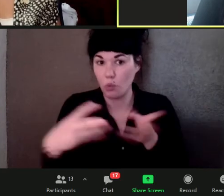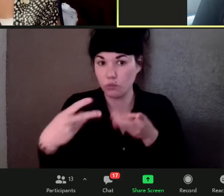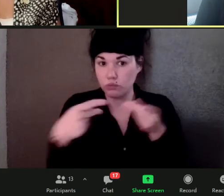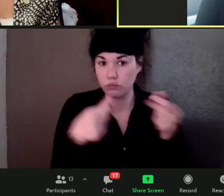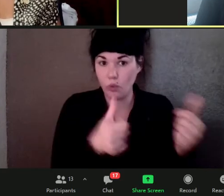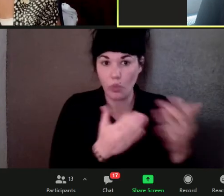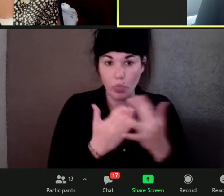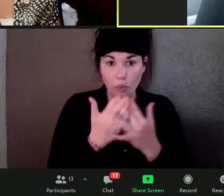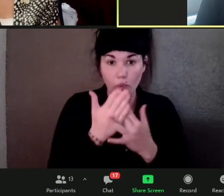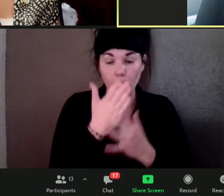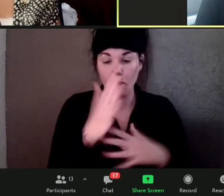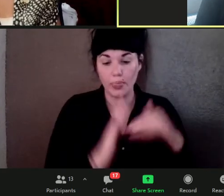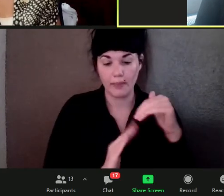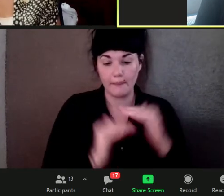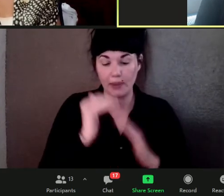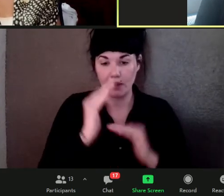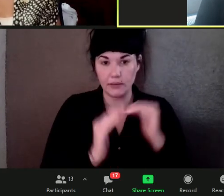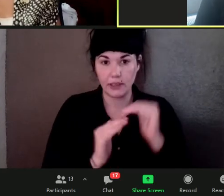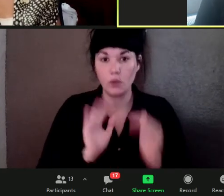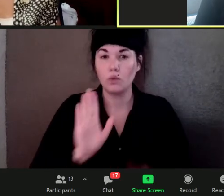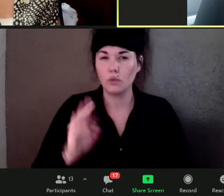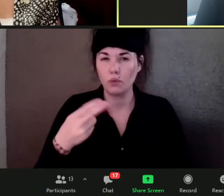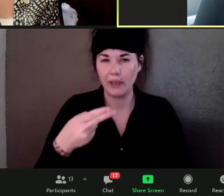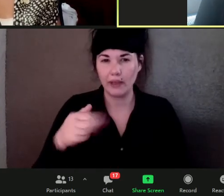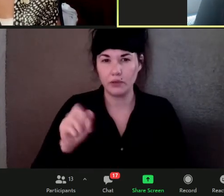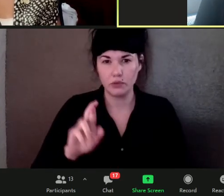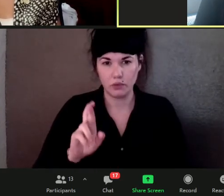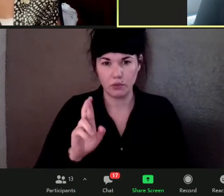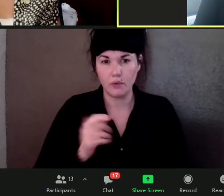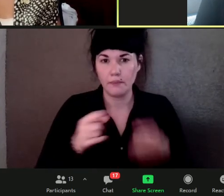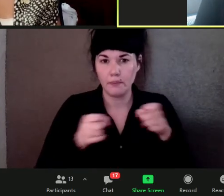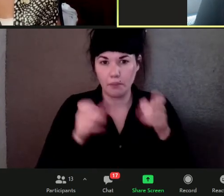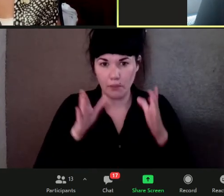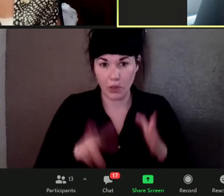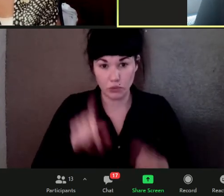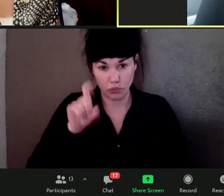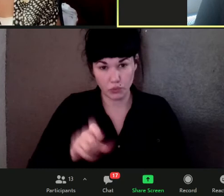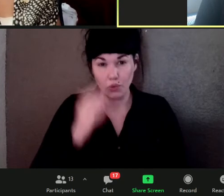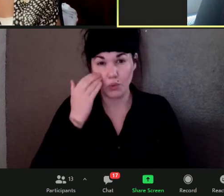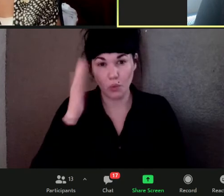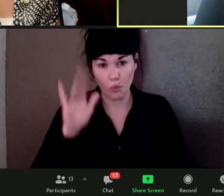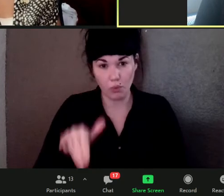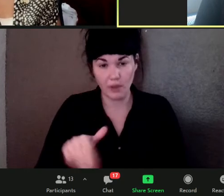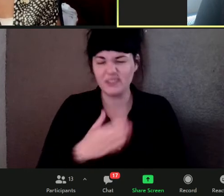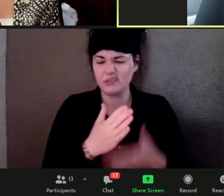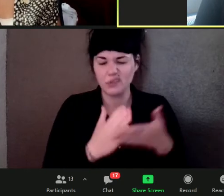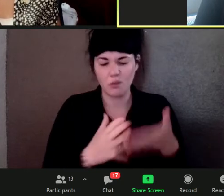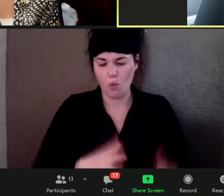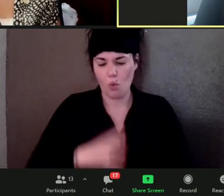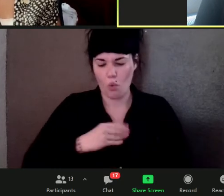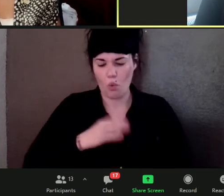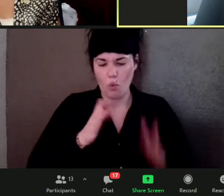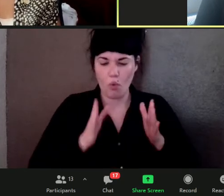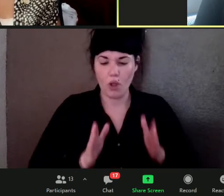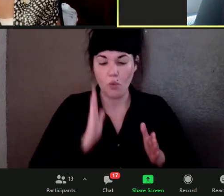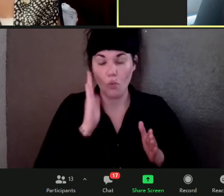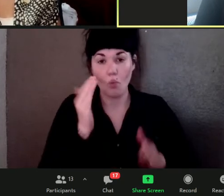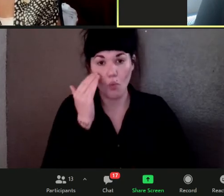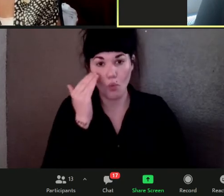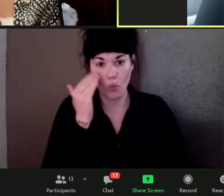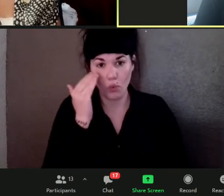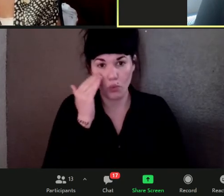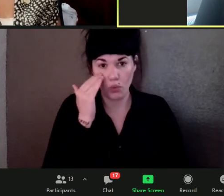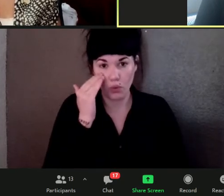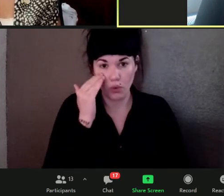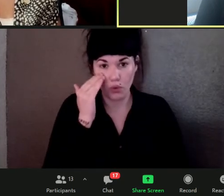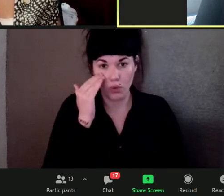your HR manager should know, or some of the owners should know and be aware of. What are the